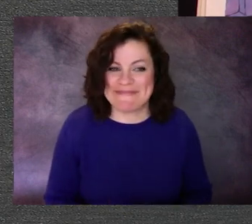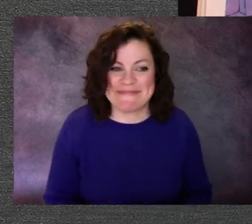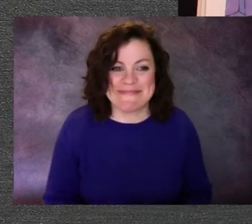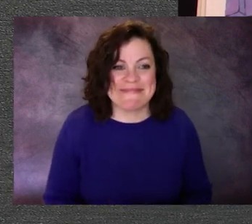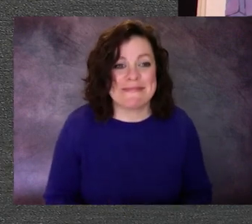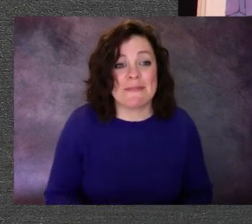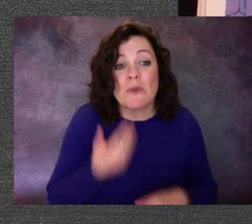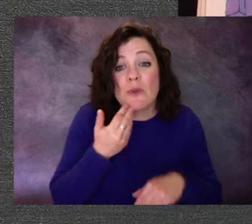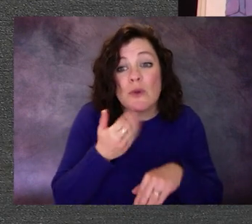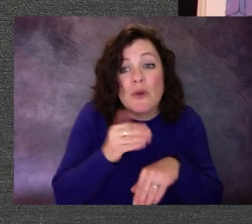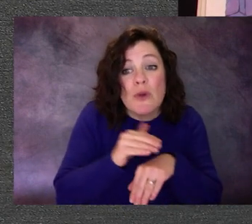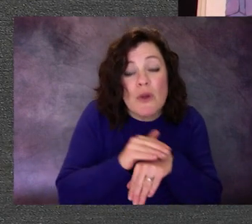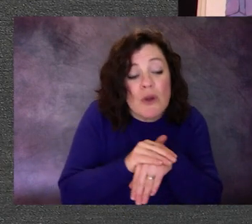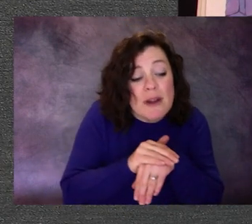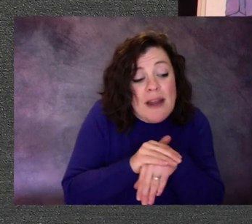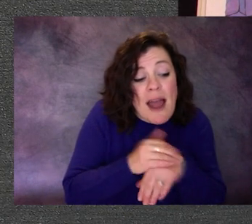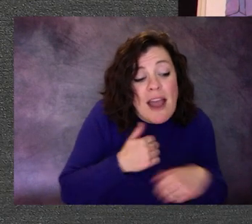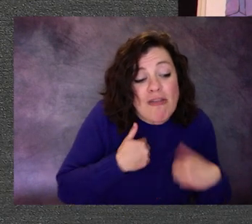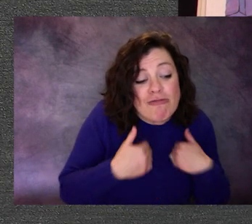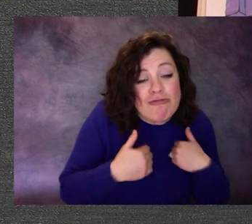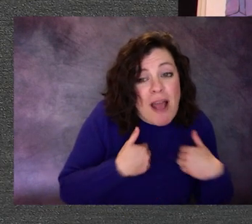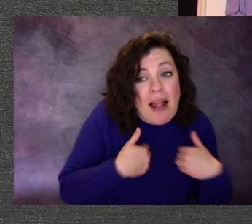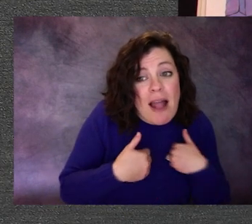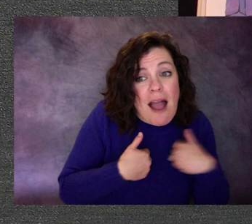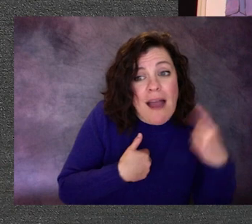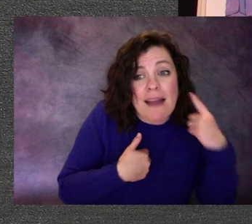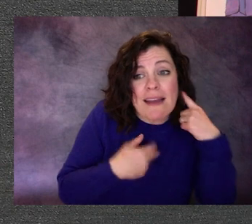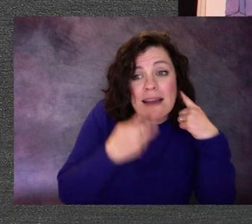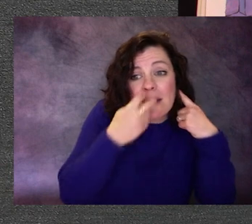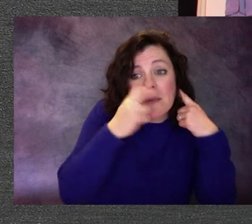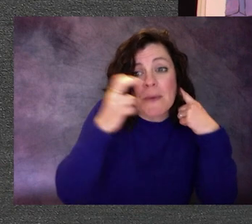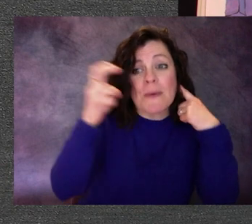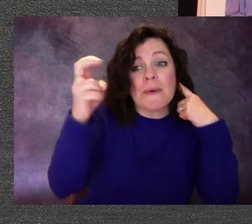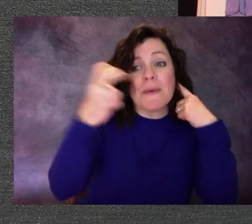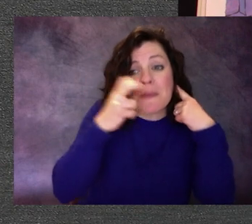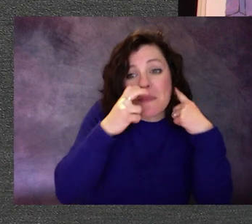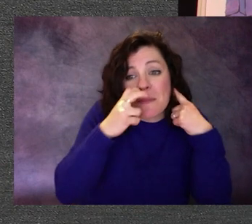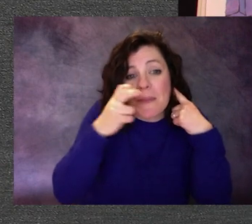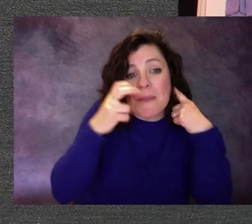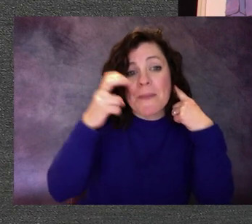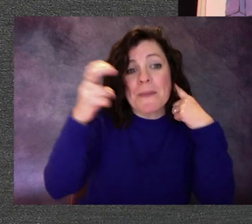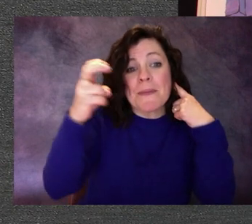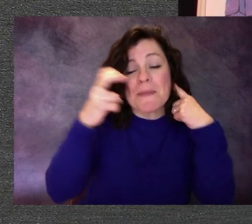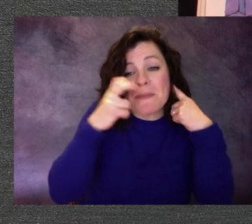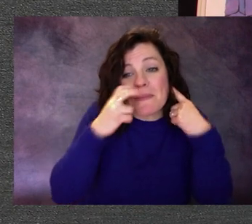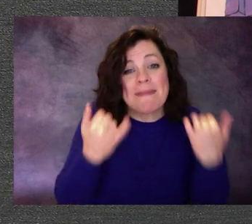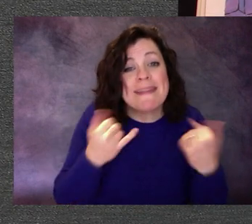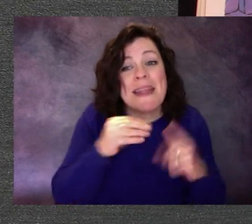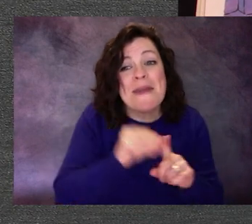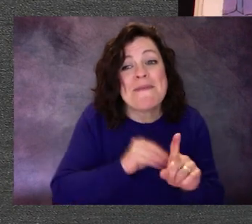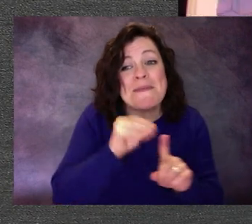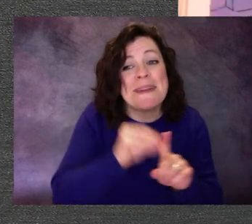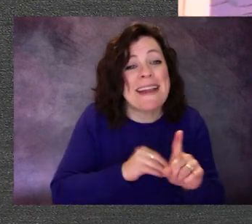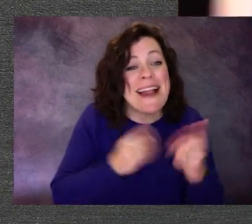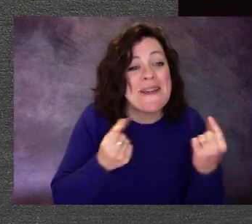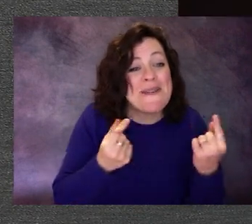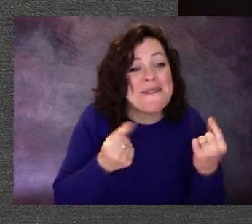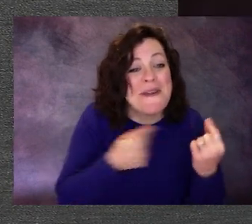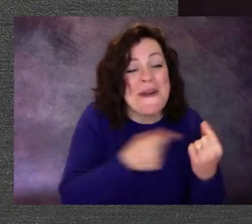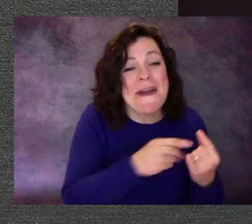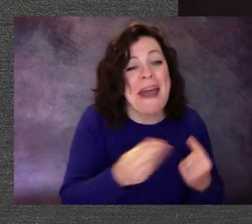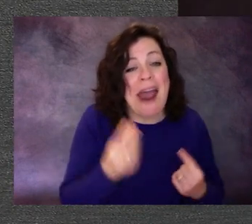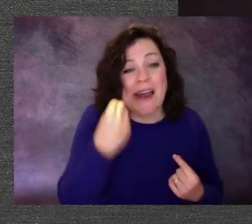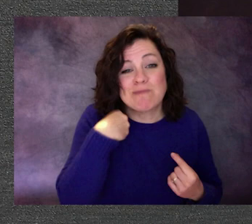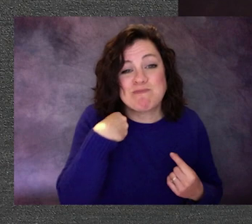Good night, gorilla. Zzz. Now we know why they had that banana, right? The end.